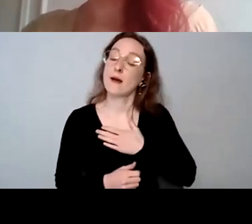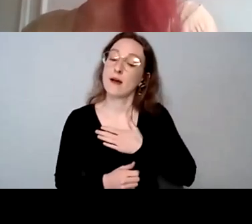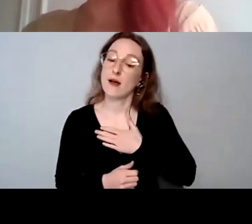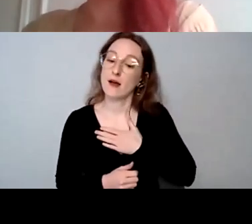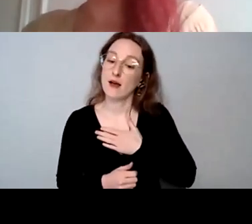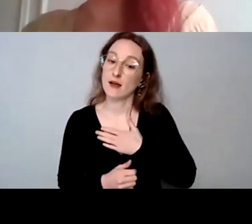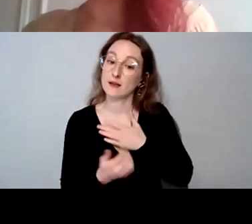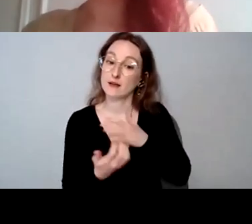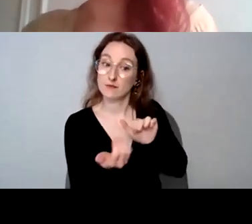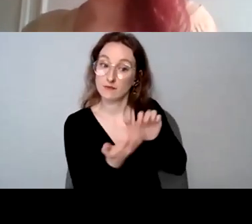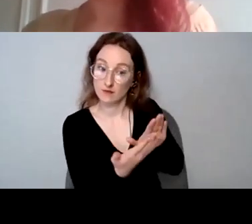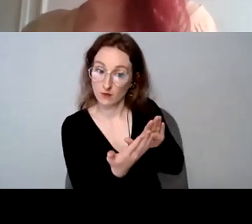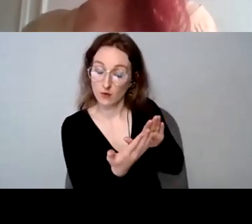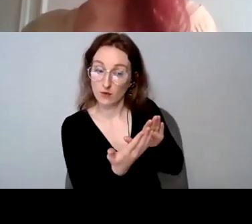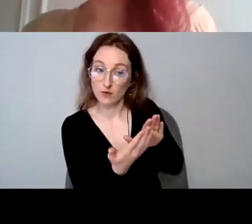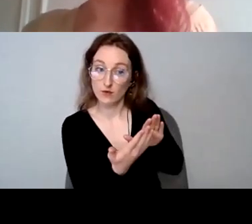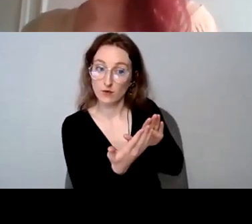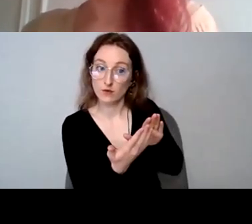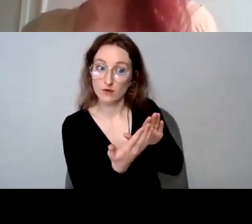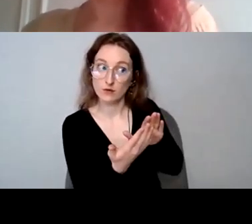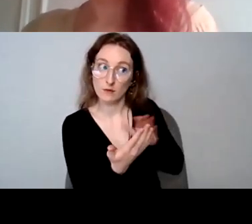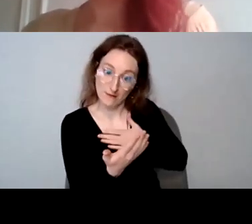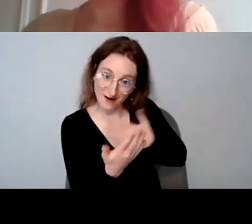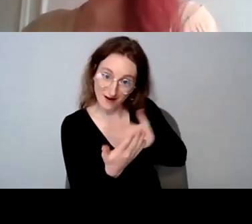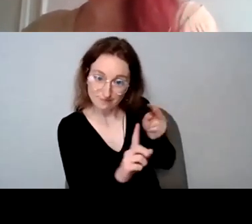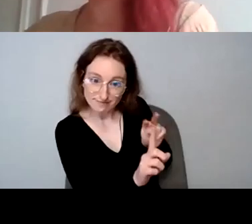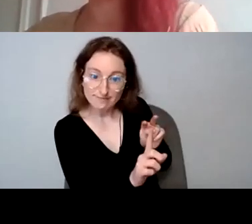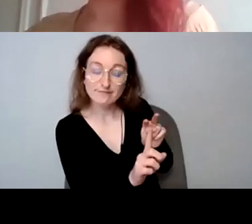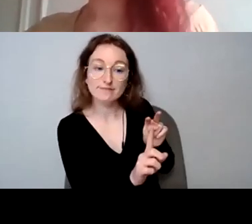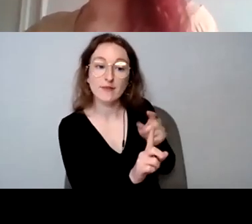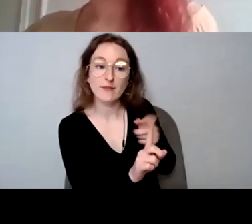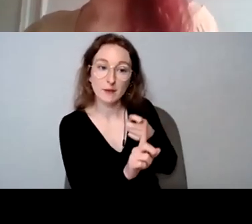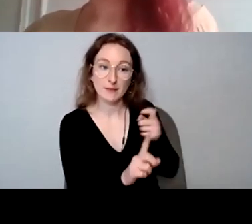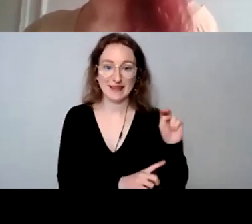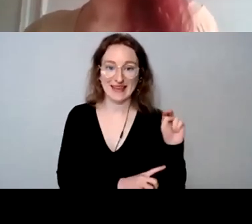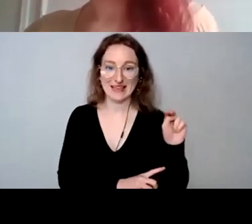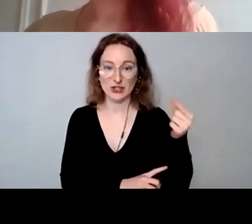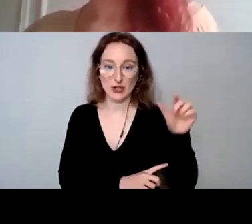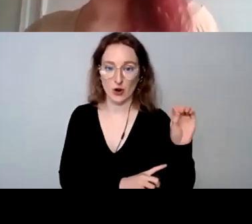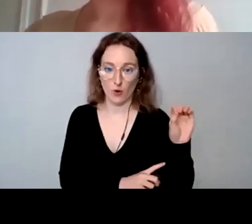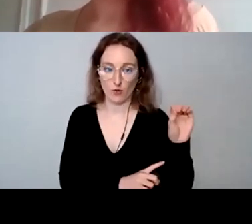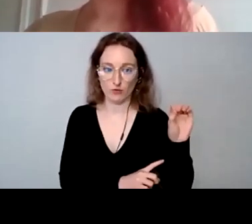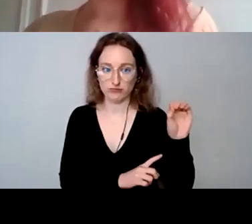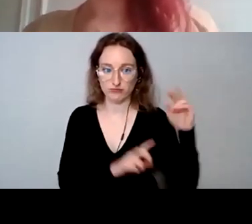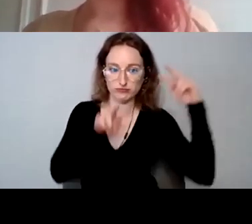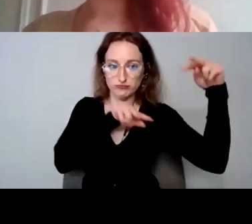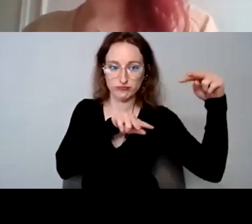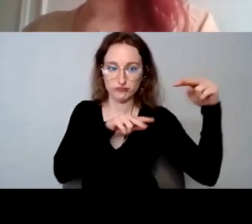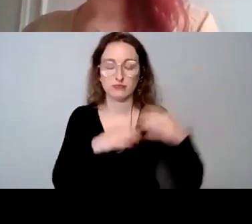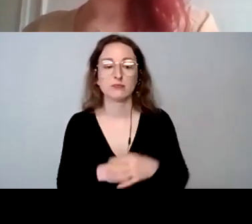my approach to disability inclusion comes from the NGO perspective, mostly.